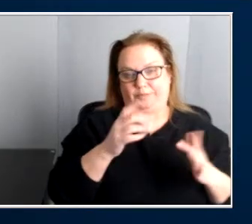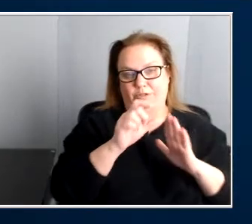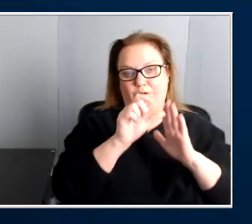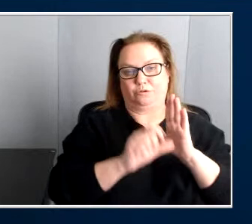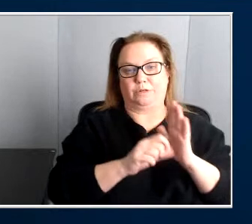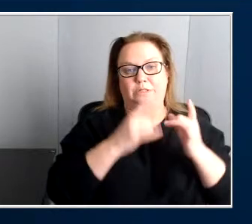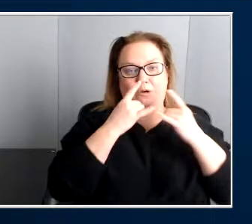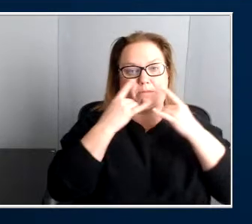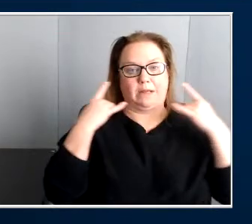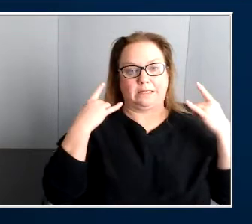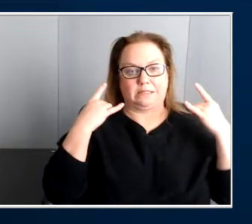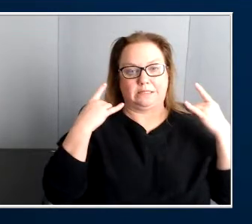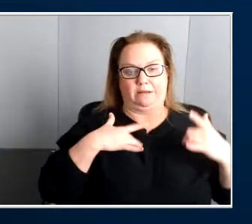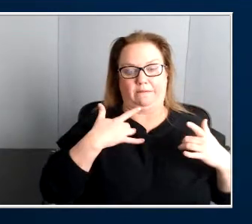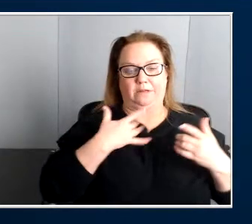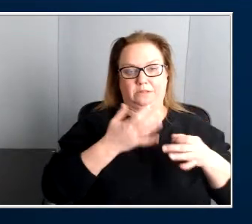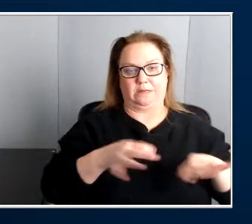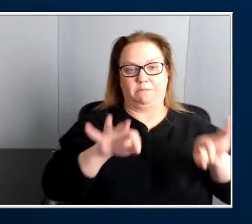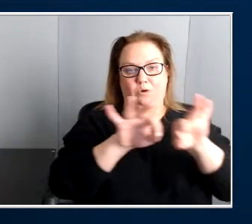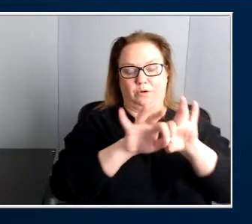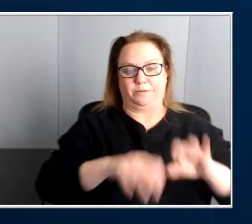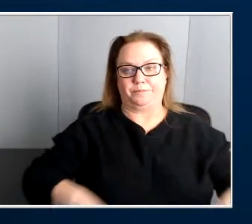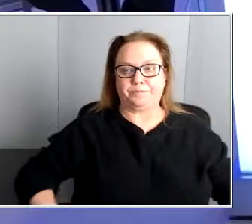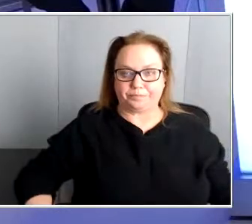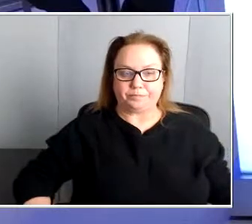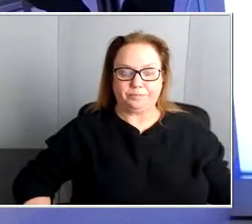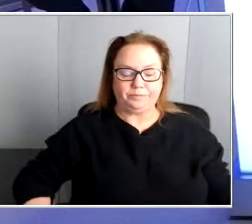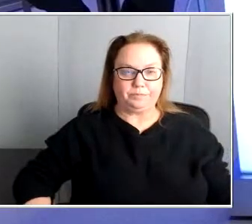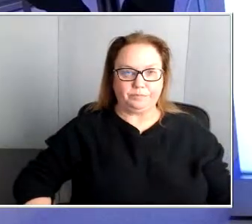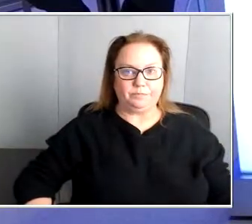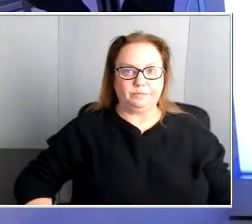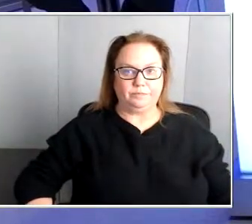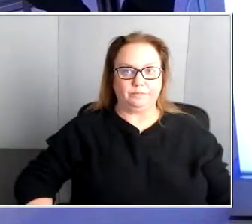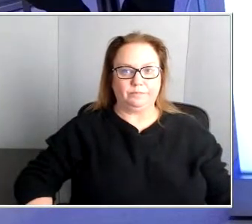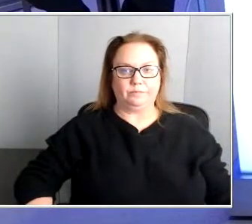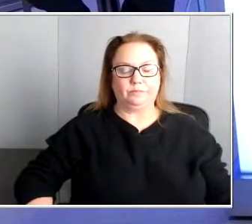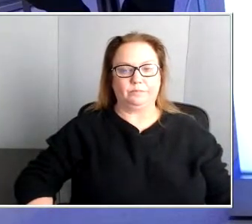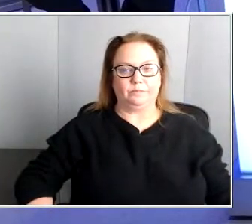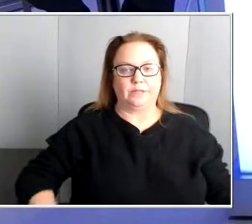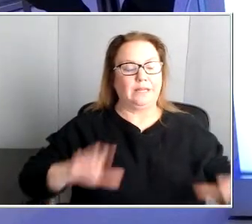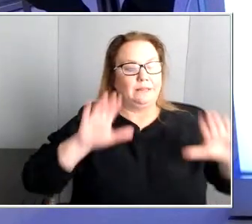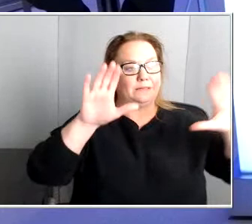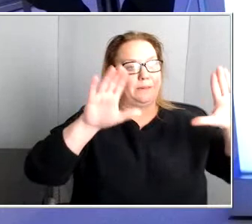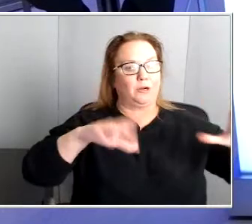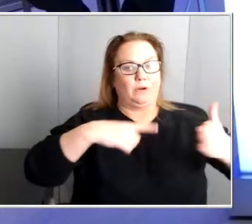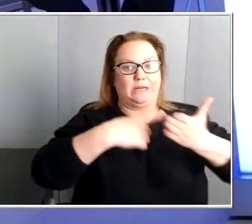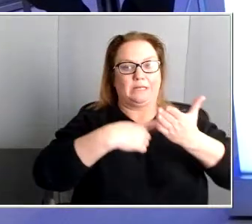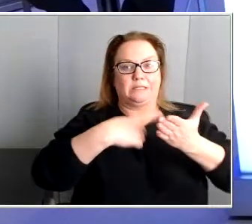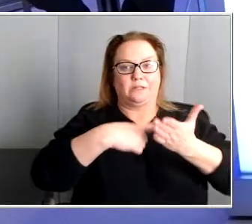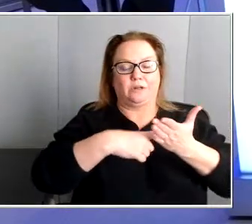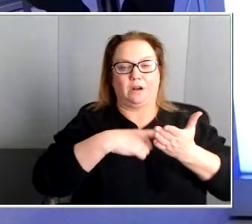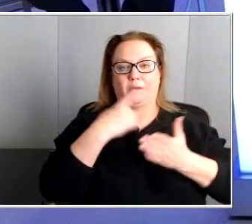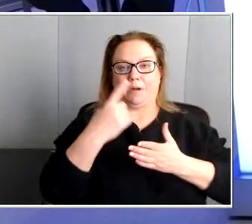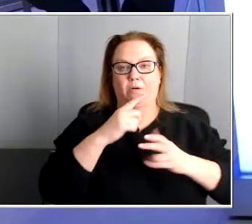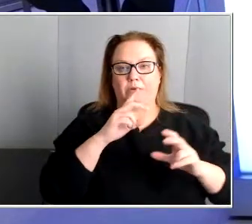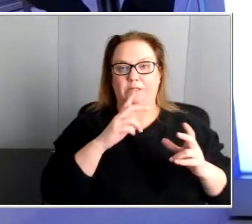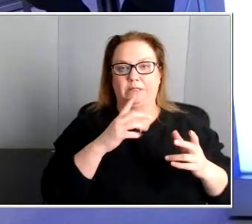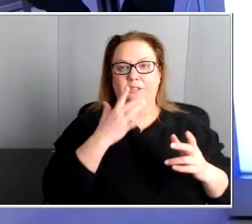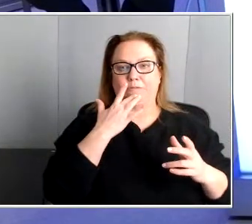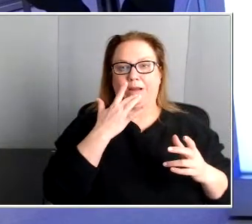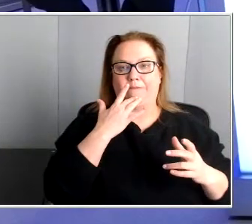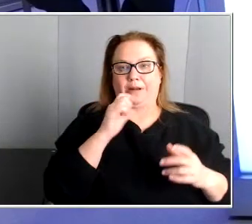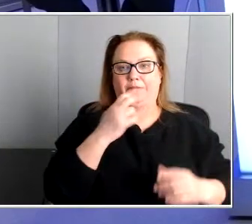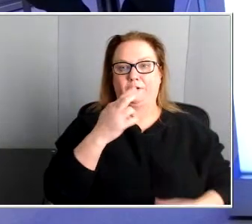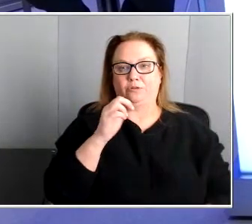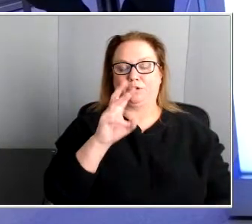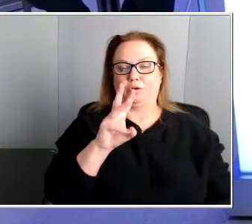still feels pretty important. So let's talk a little bit. This has been a great discussion. I'm always looking for, these are my favorite shows. I love